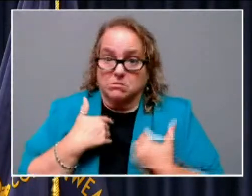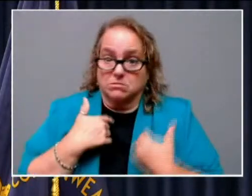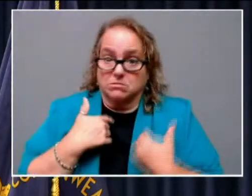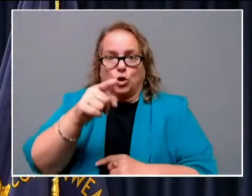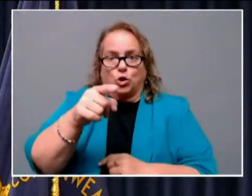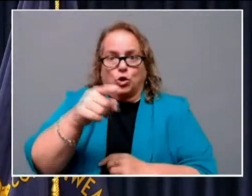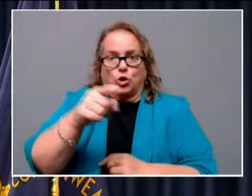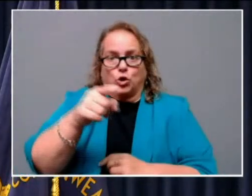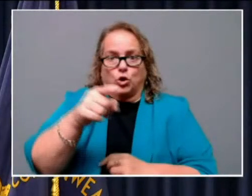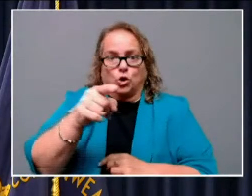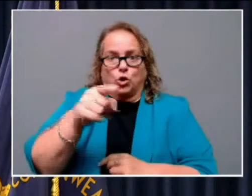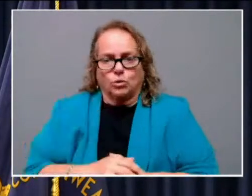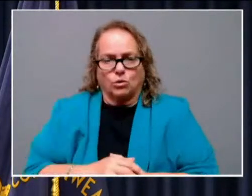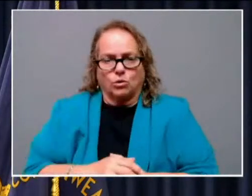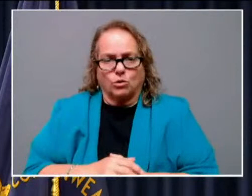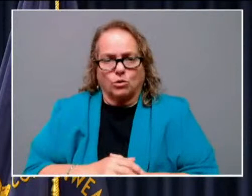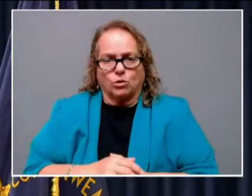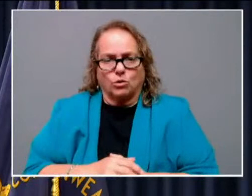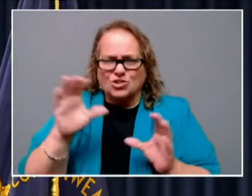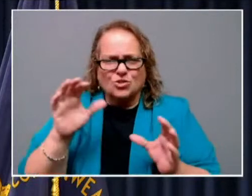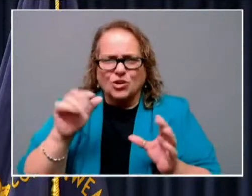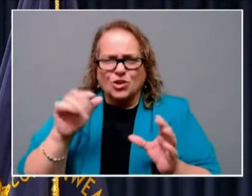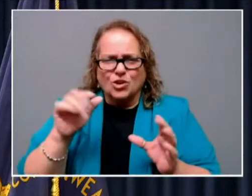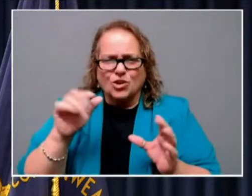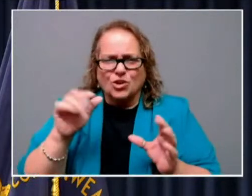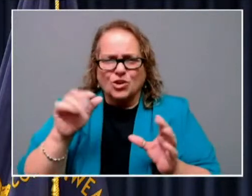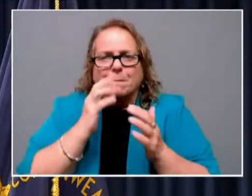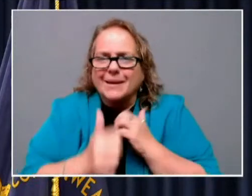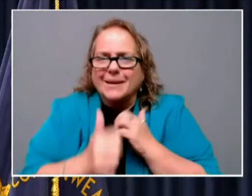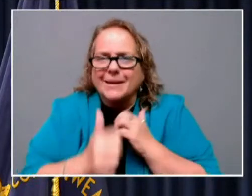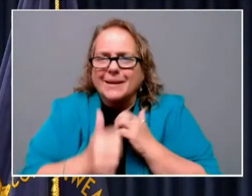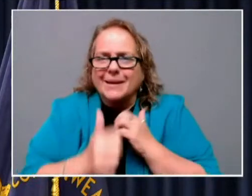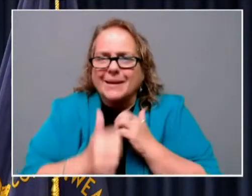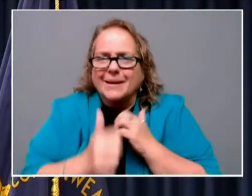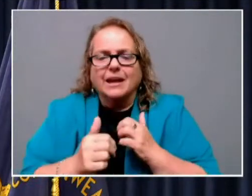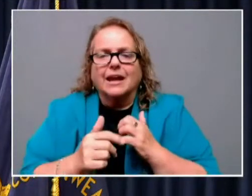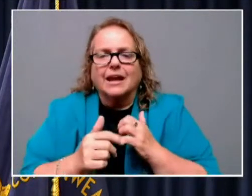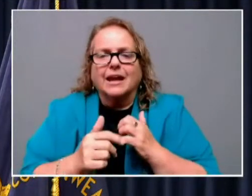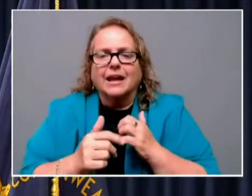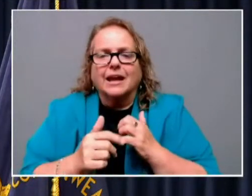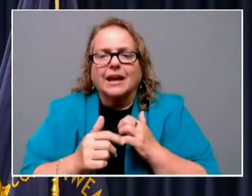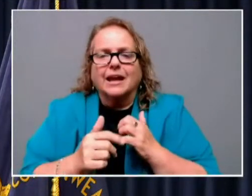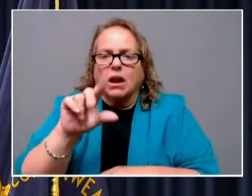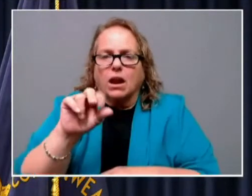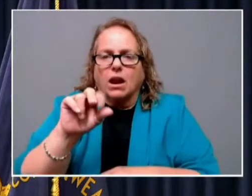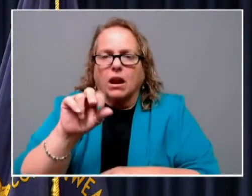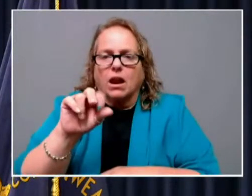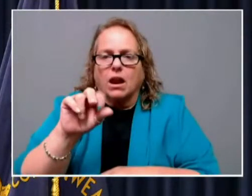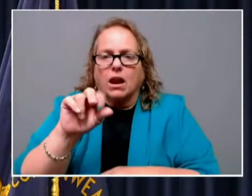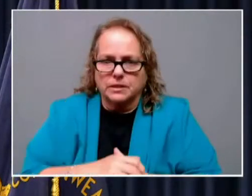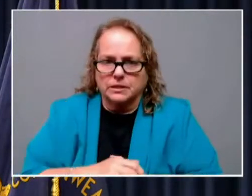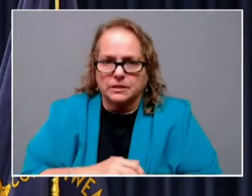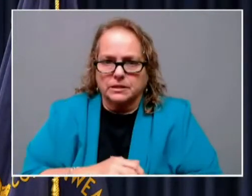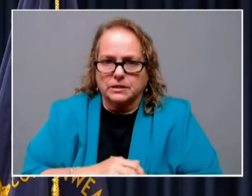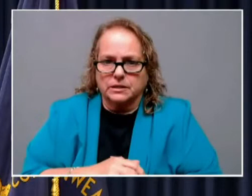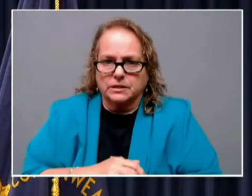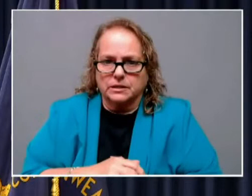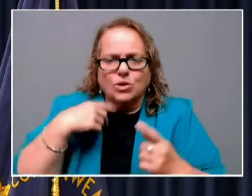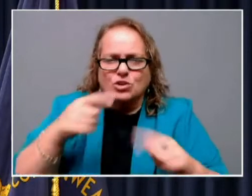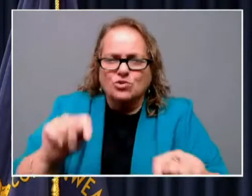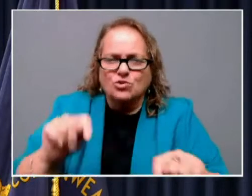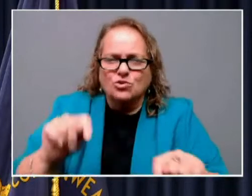Nobody's doing it to be mean. They're doing it out of love. And that's what we're trying to convey. Not always